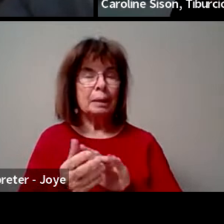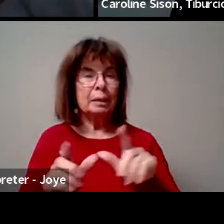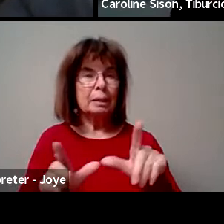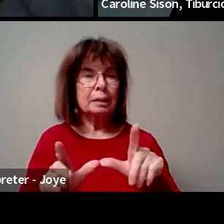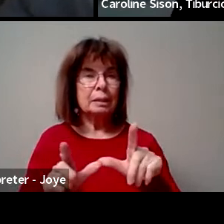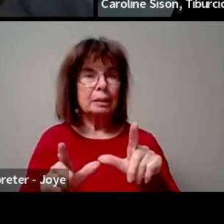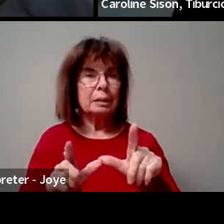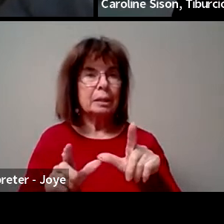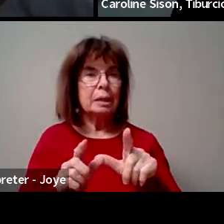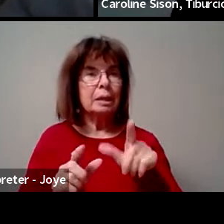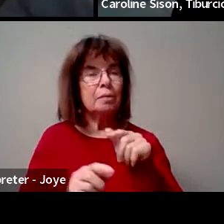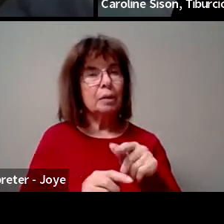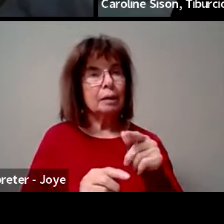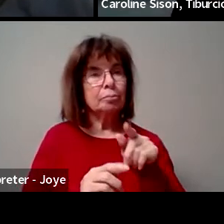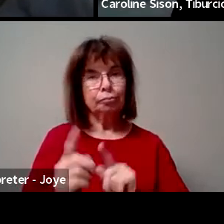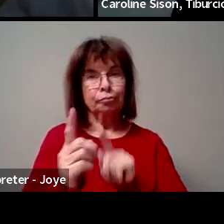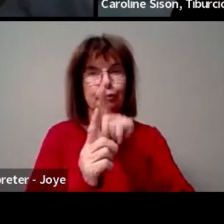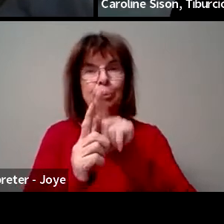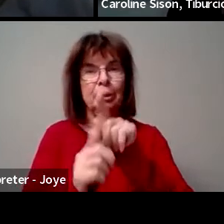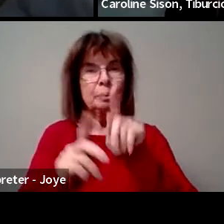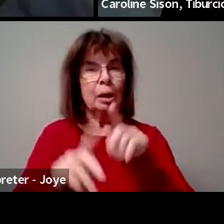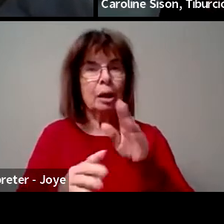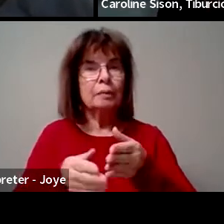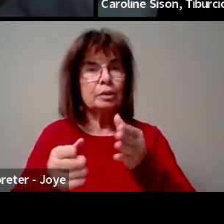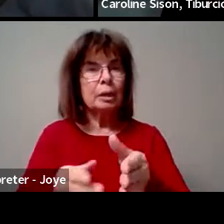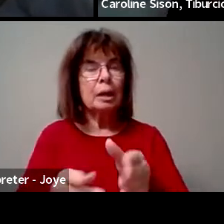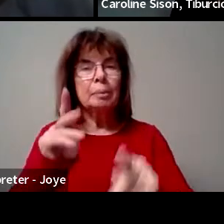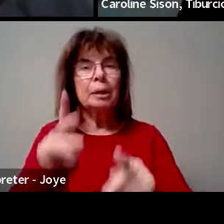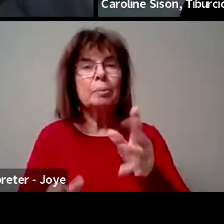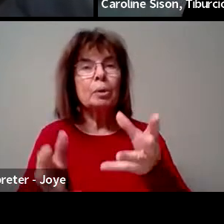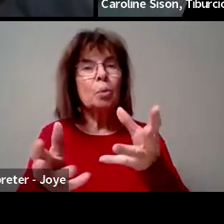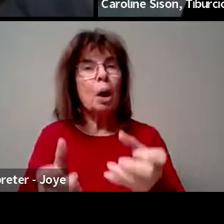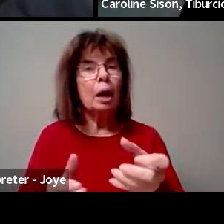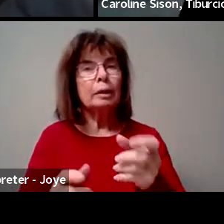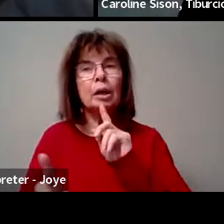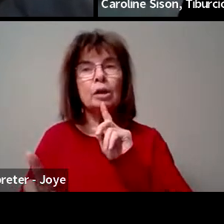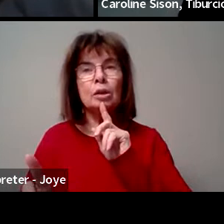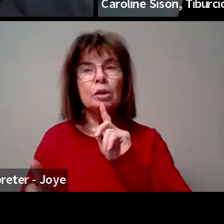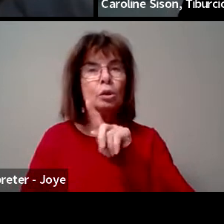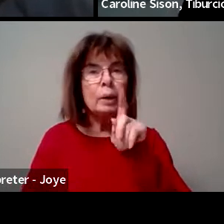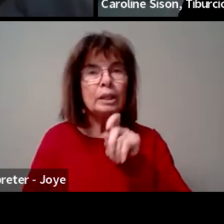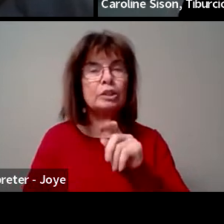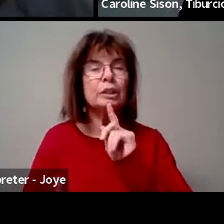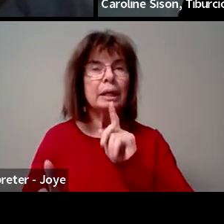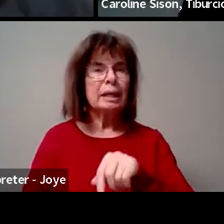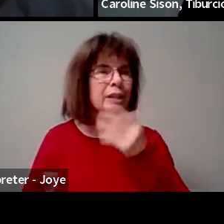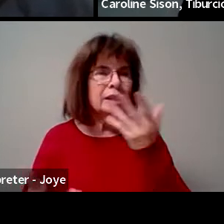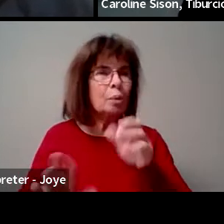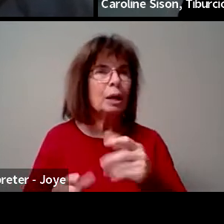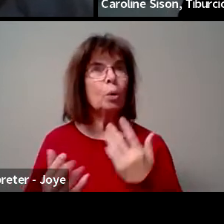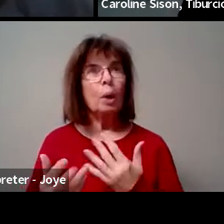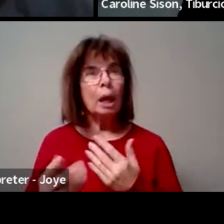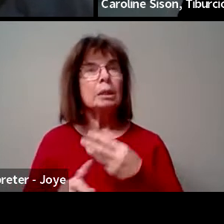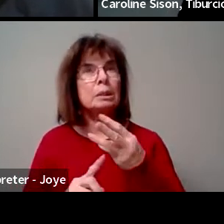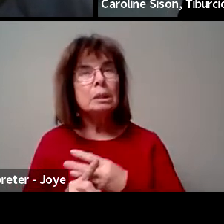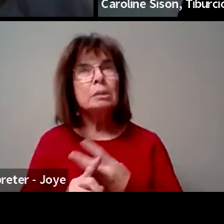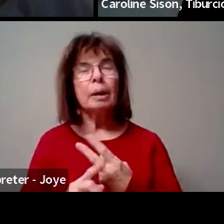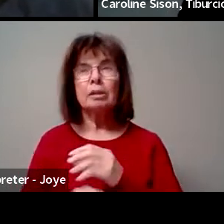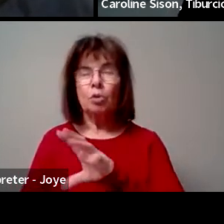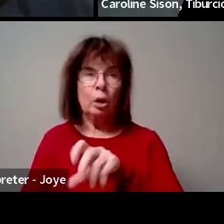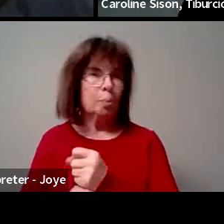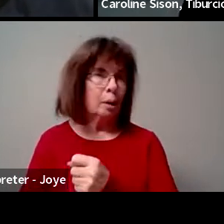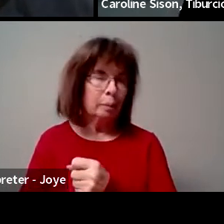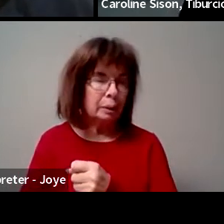real access, right? Like people just want a question answered. They don't want to wait 6 months for an appointment. And that's something